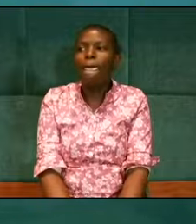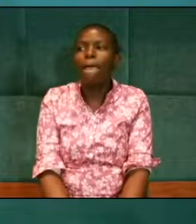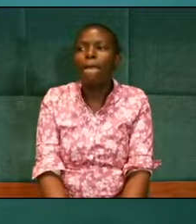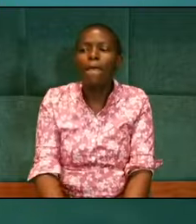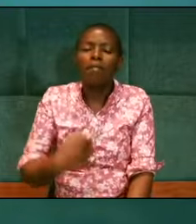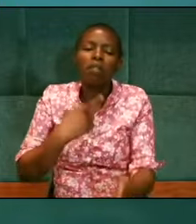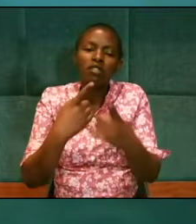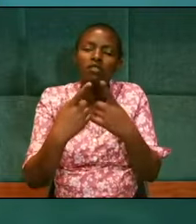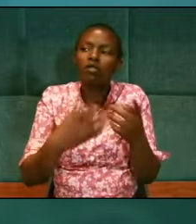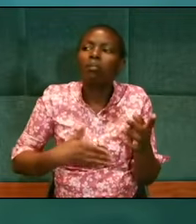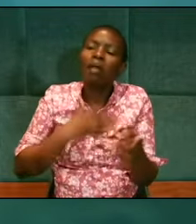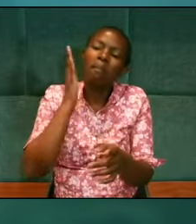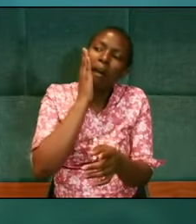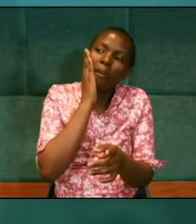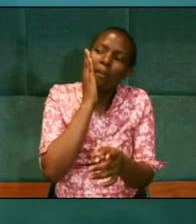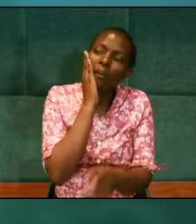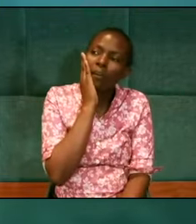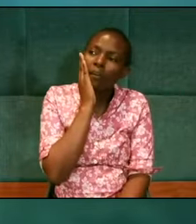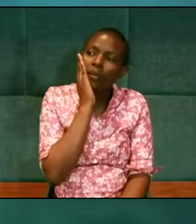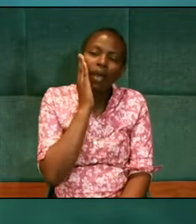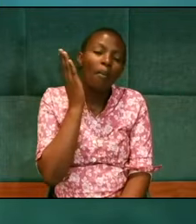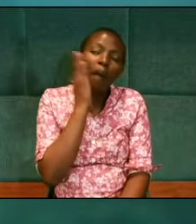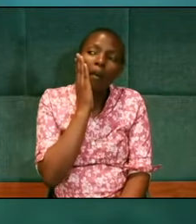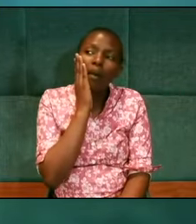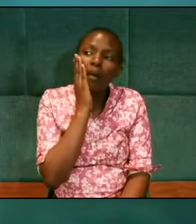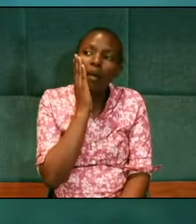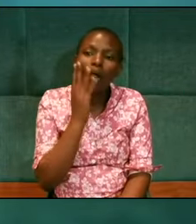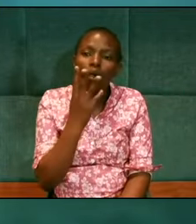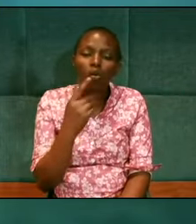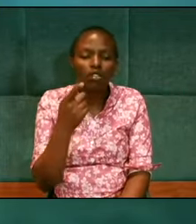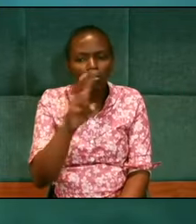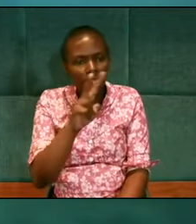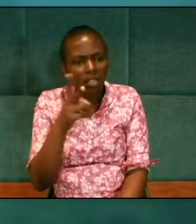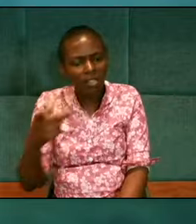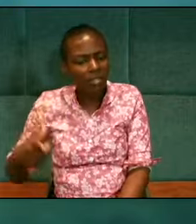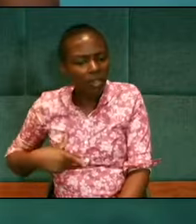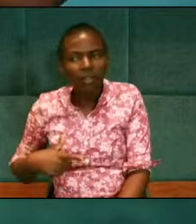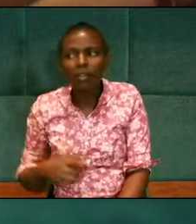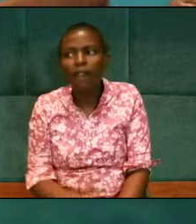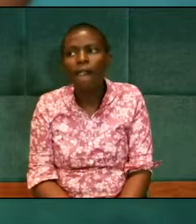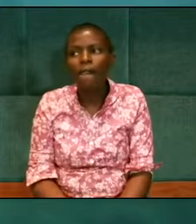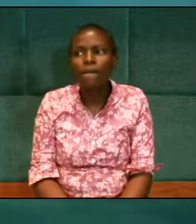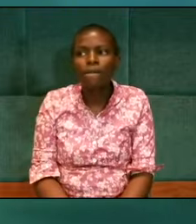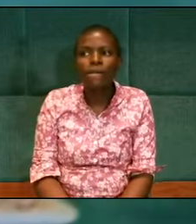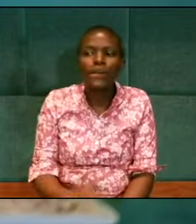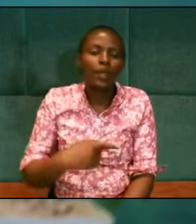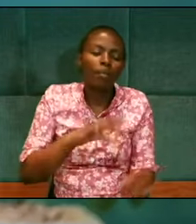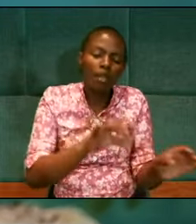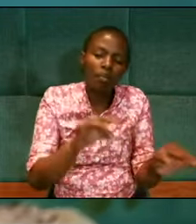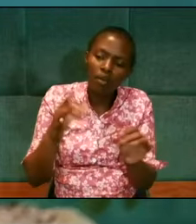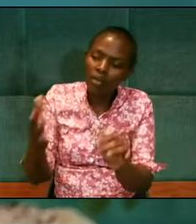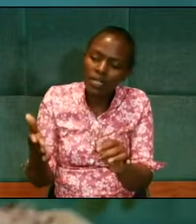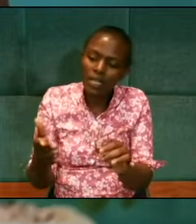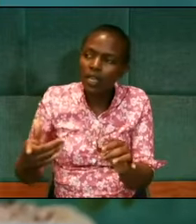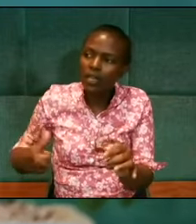I told my mother. I said, Mama, I want you to see the lady. I paid her ticket and brought Samuel to